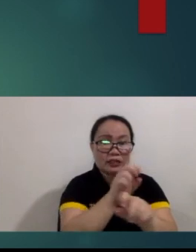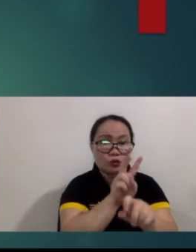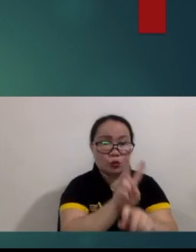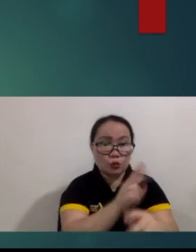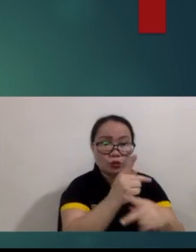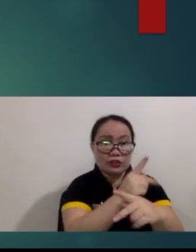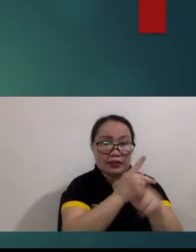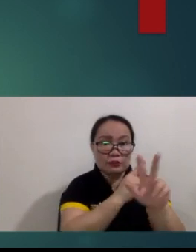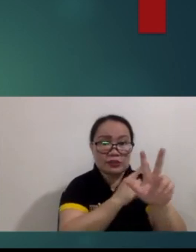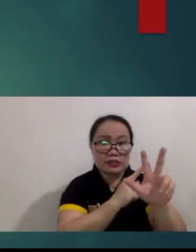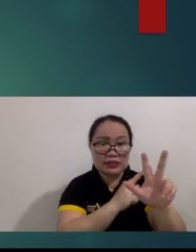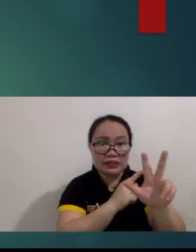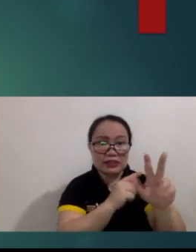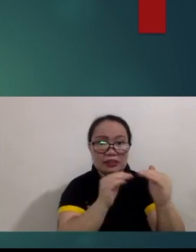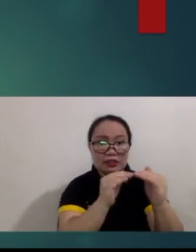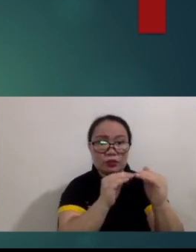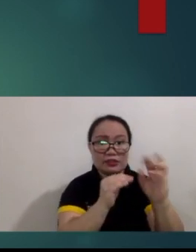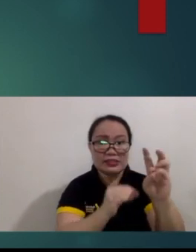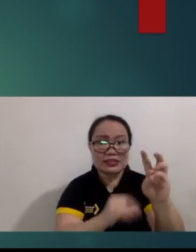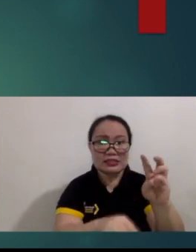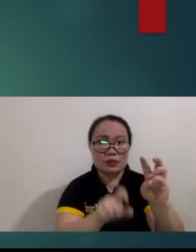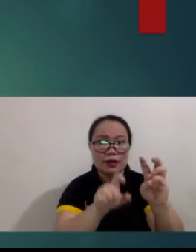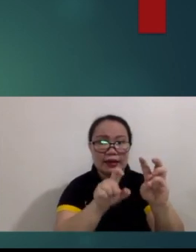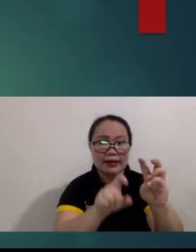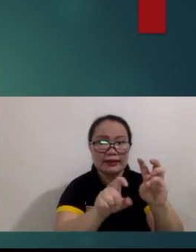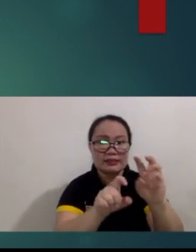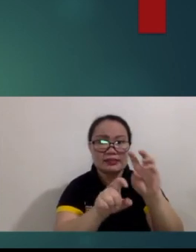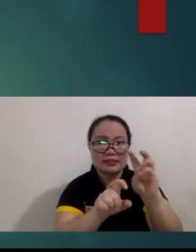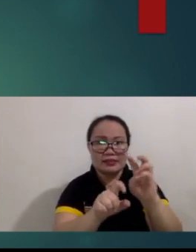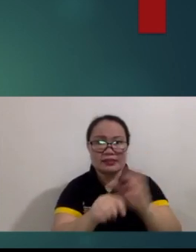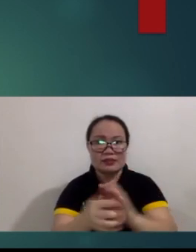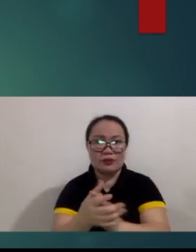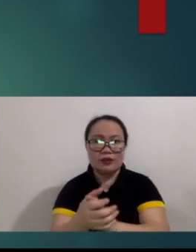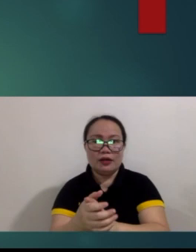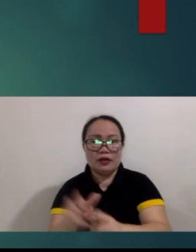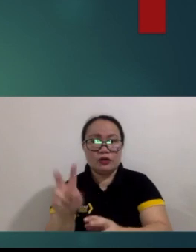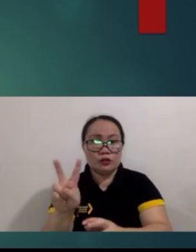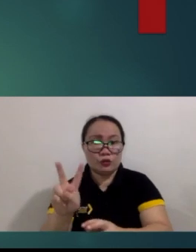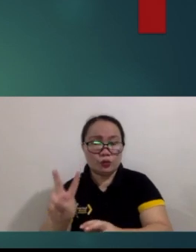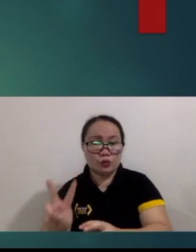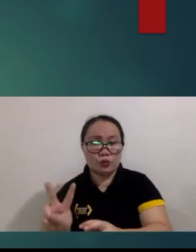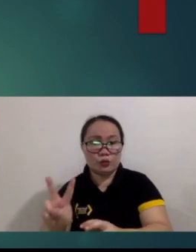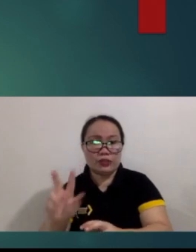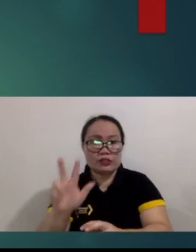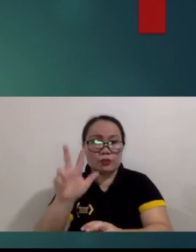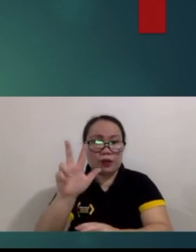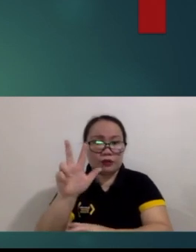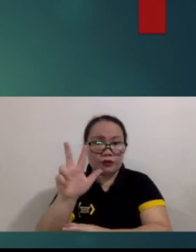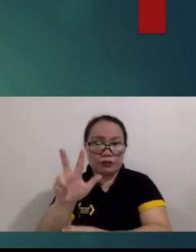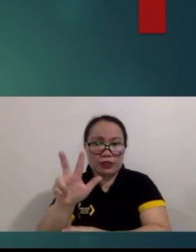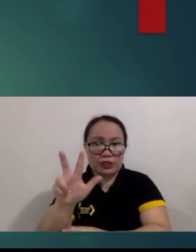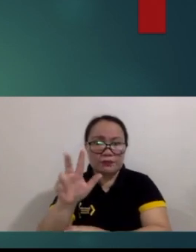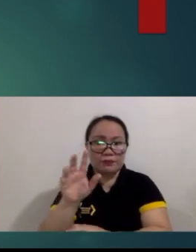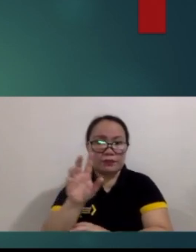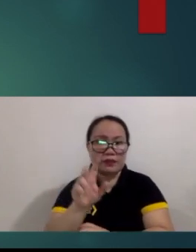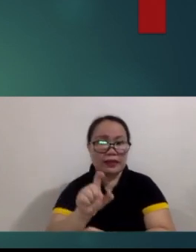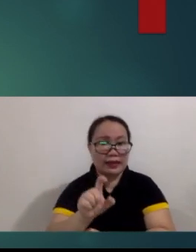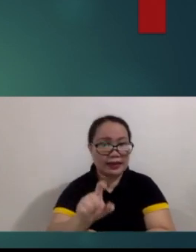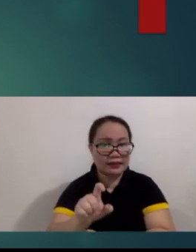exponents, 2 times 3 equals 6. So x6. So 2 raised to the power of